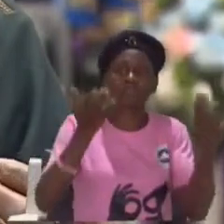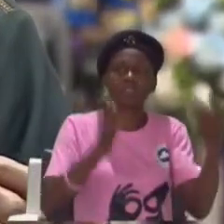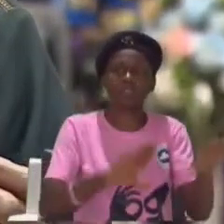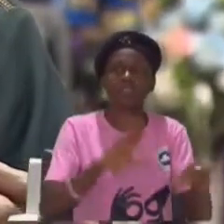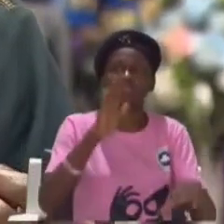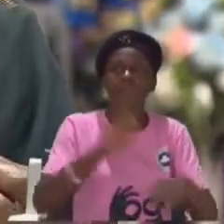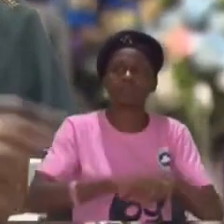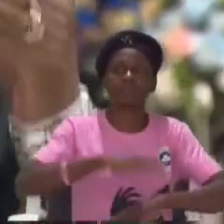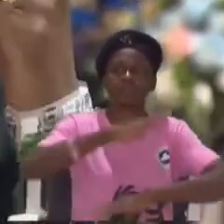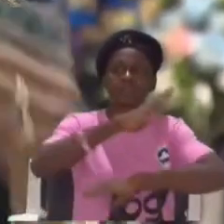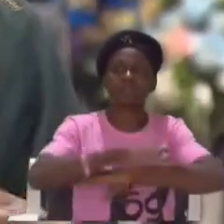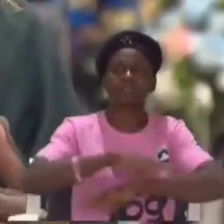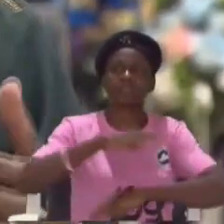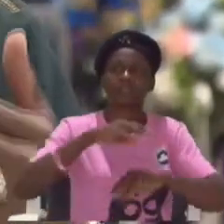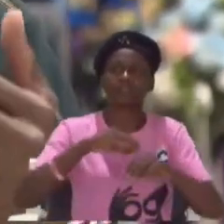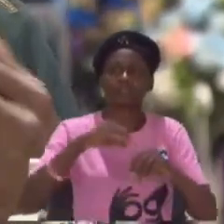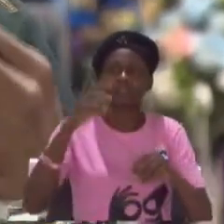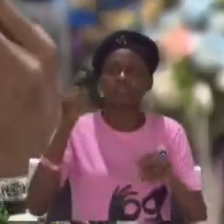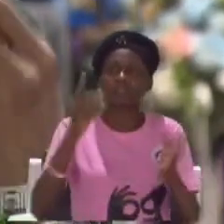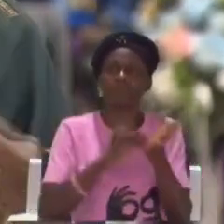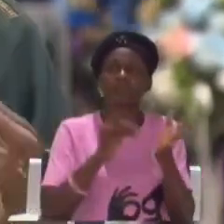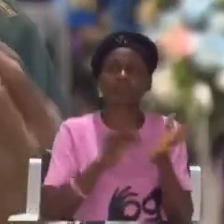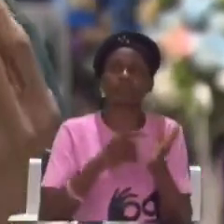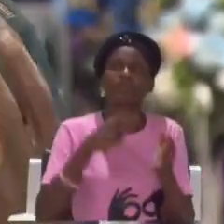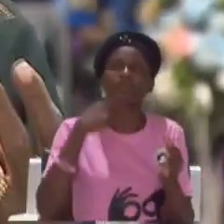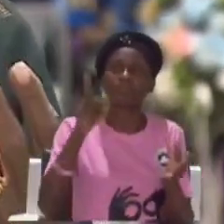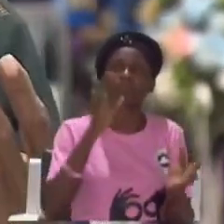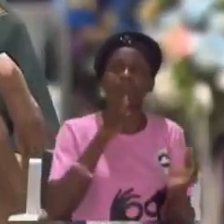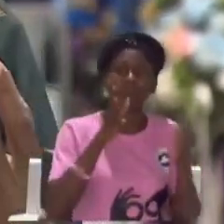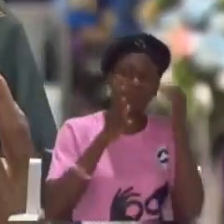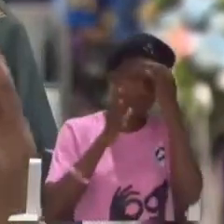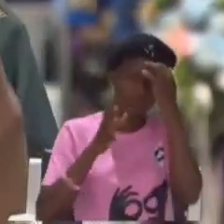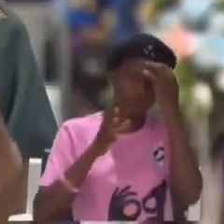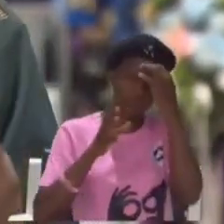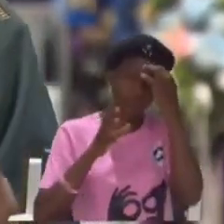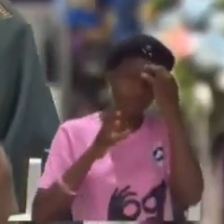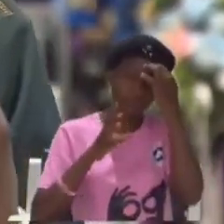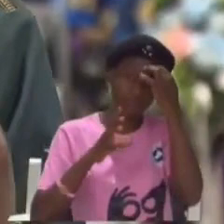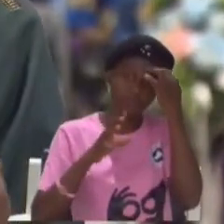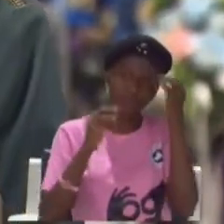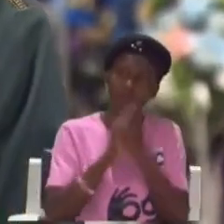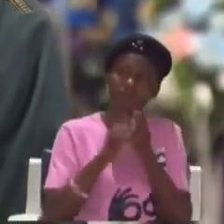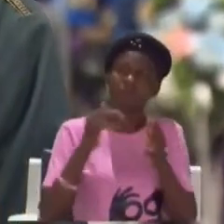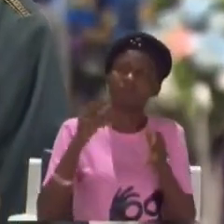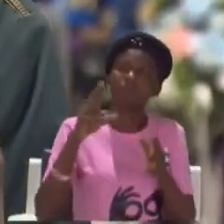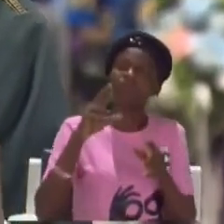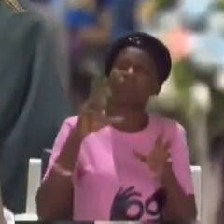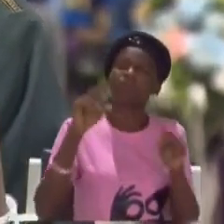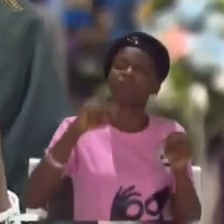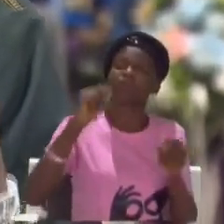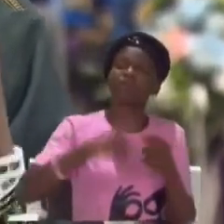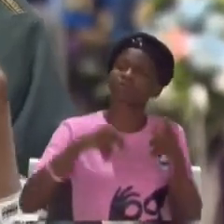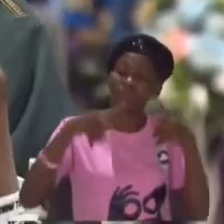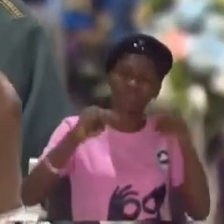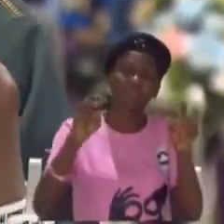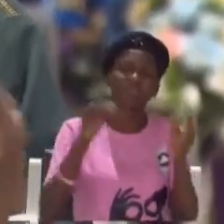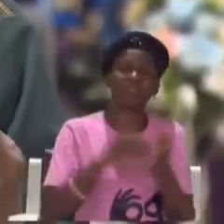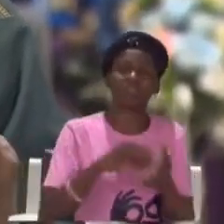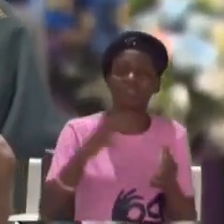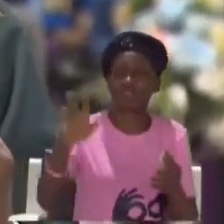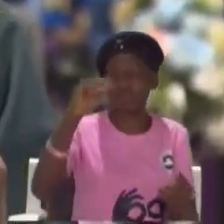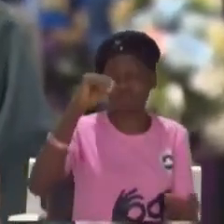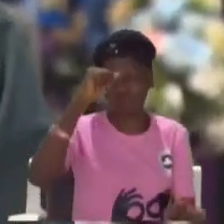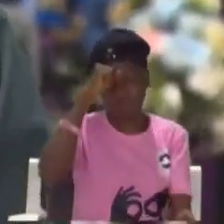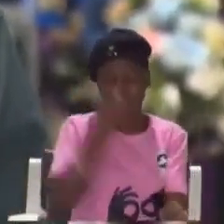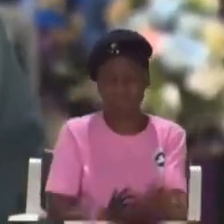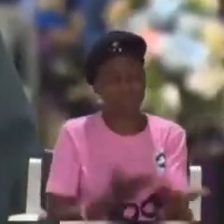table. The doctors told the mother and the grandmother there is no need to try anymore. He's already